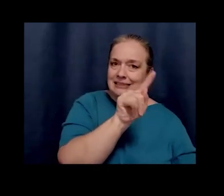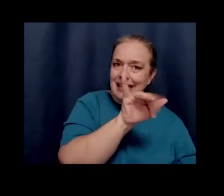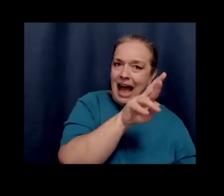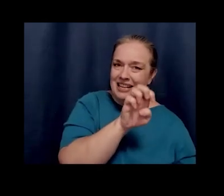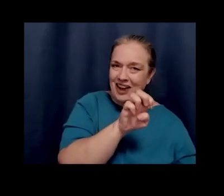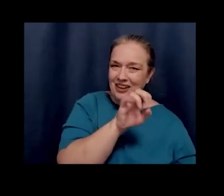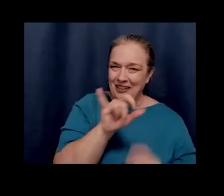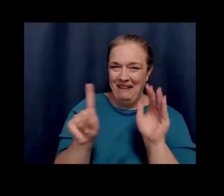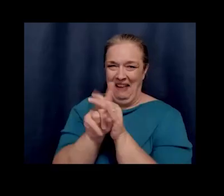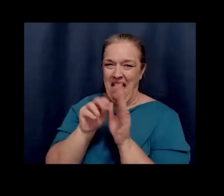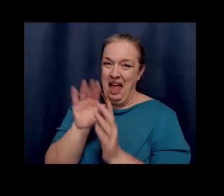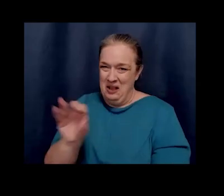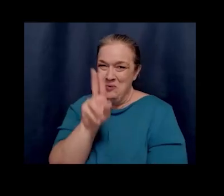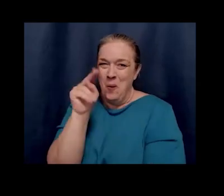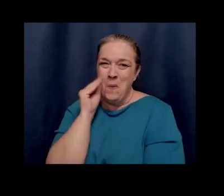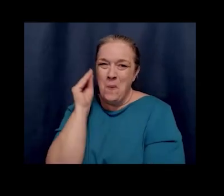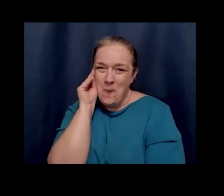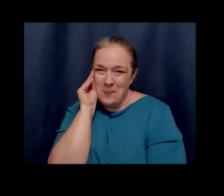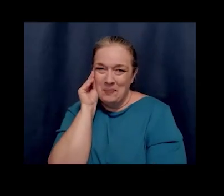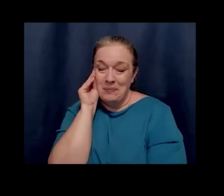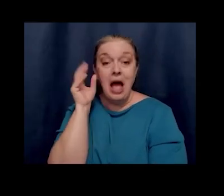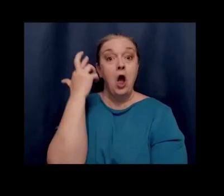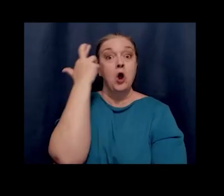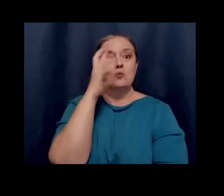home. And so we come to understand that this is an